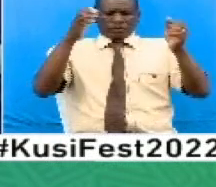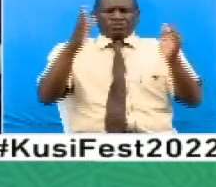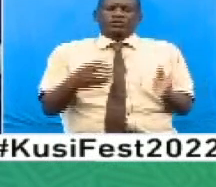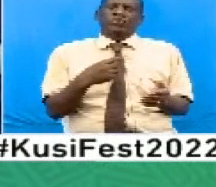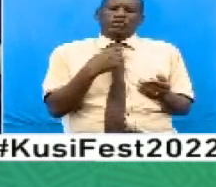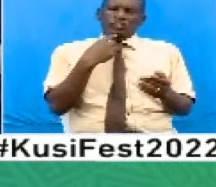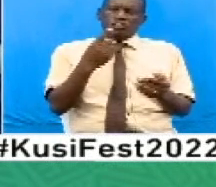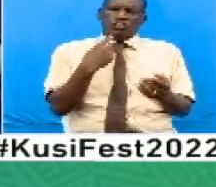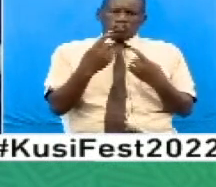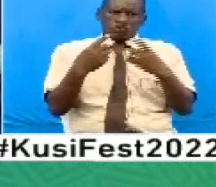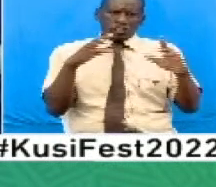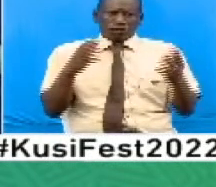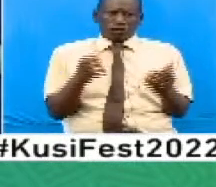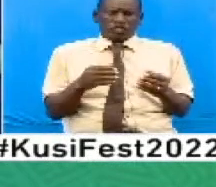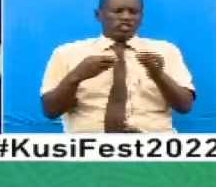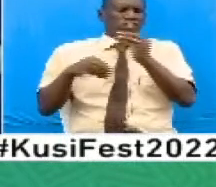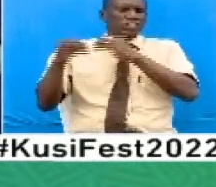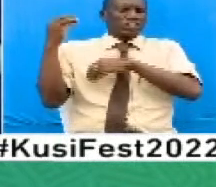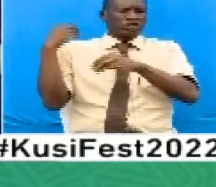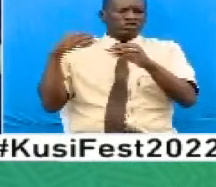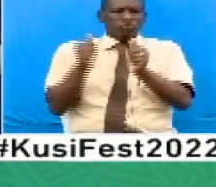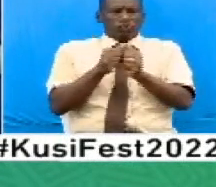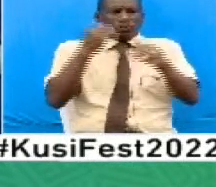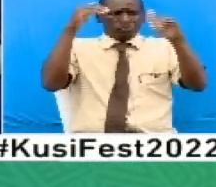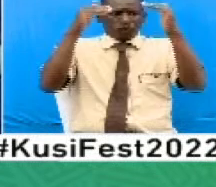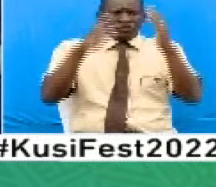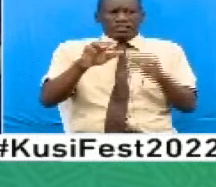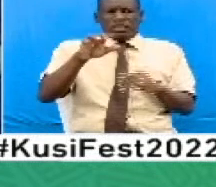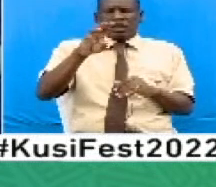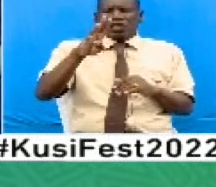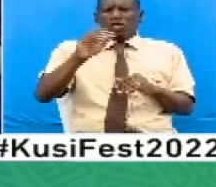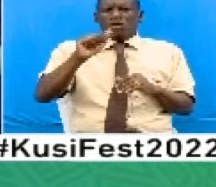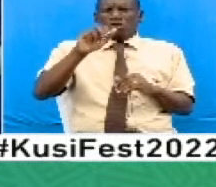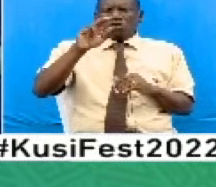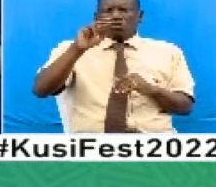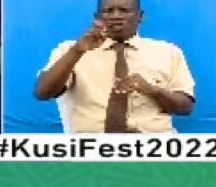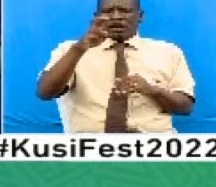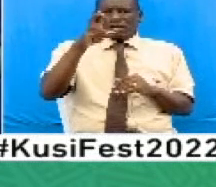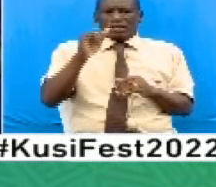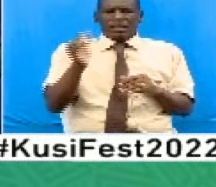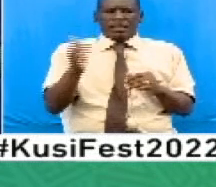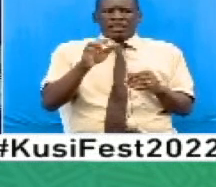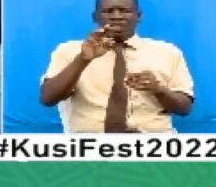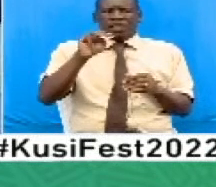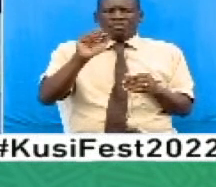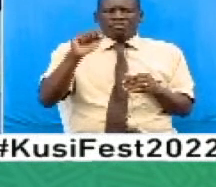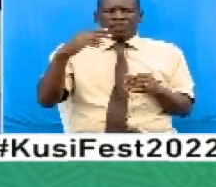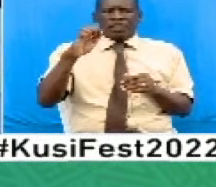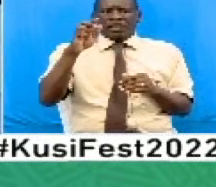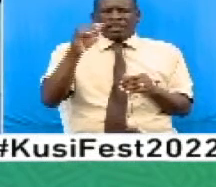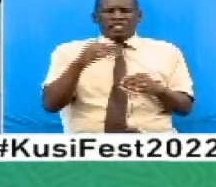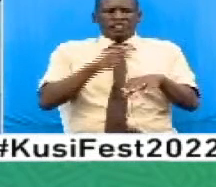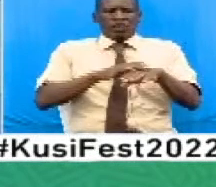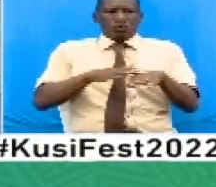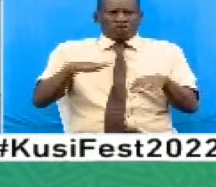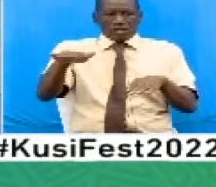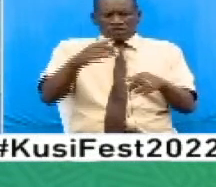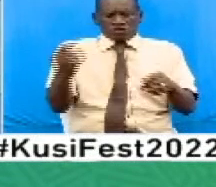about the history with Professor Wangari Maathai. So it's a great place to be.